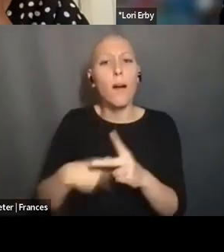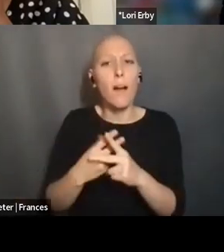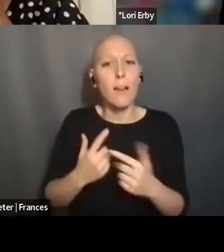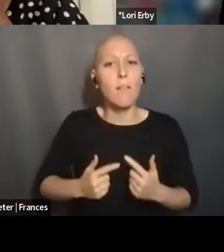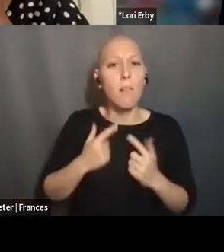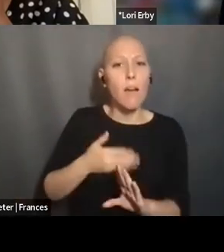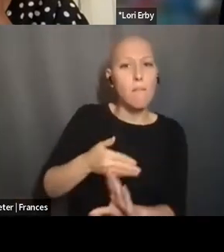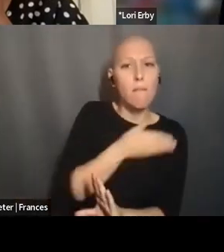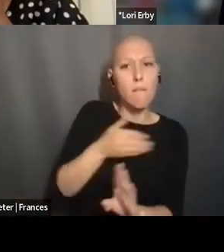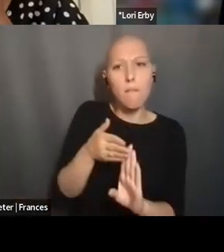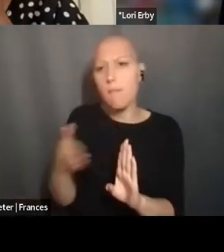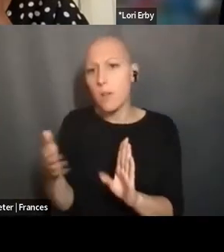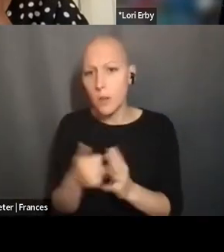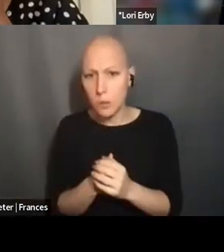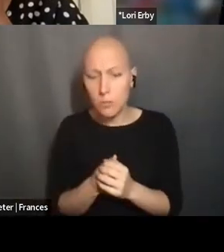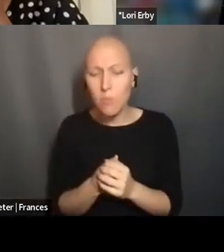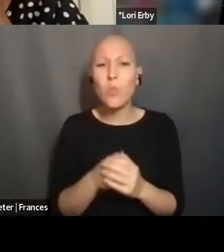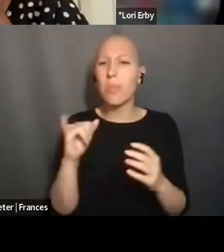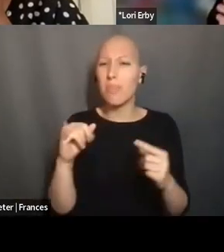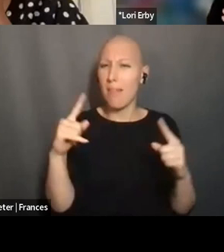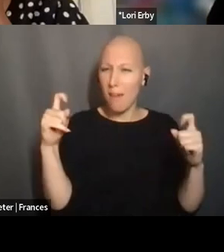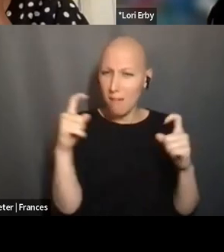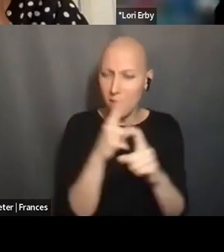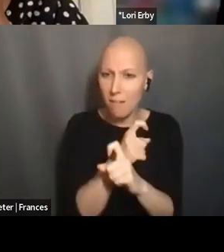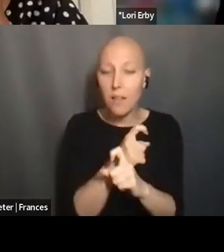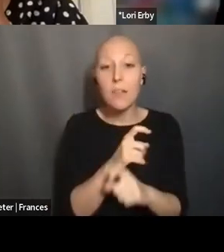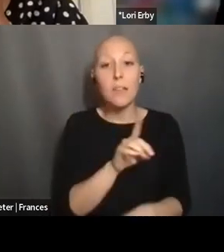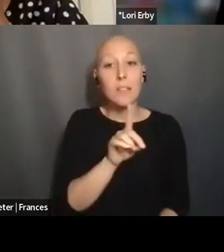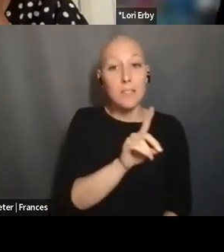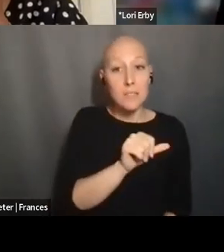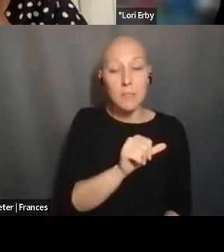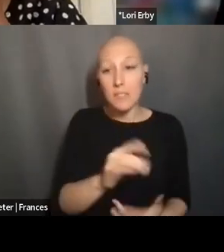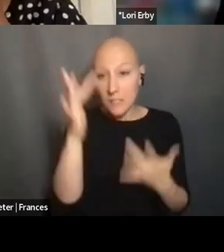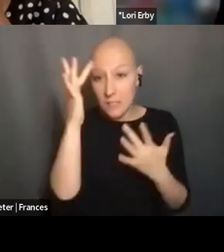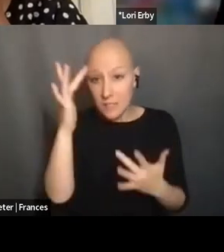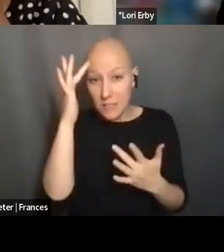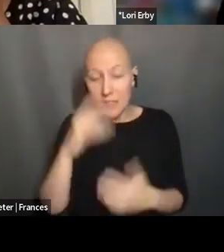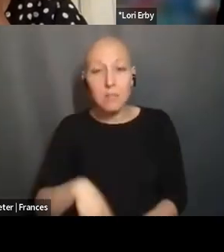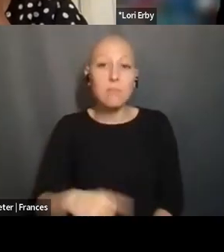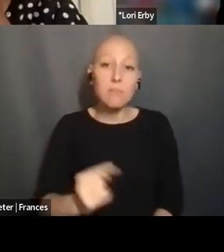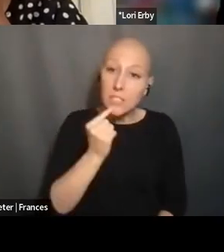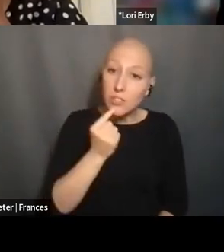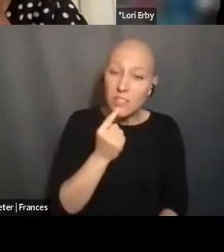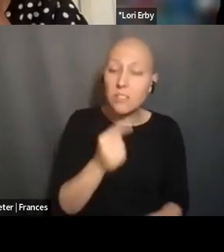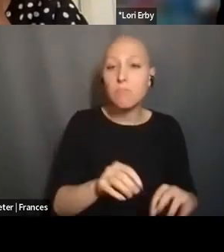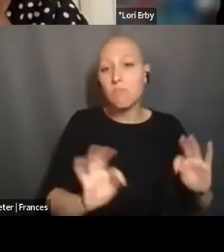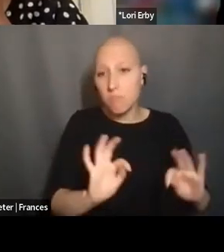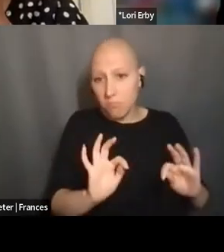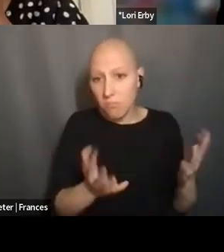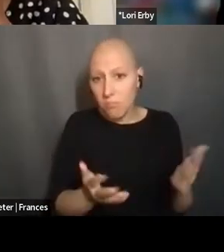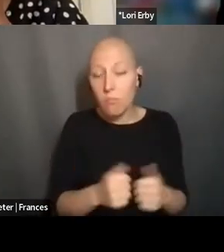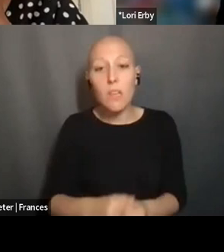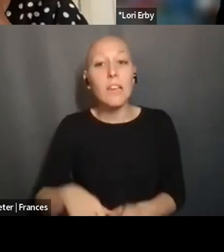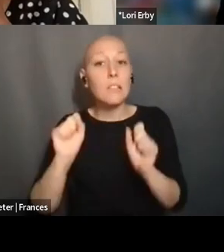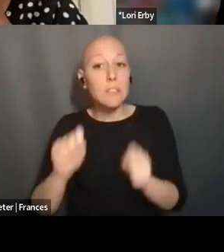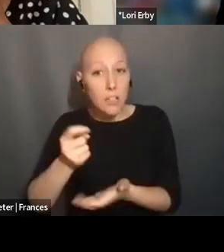disentangling the conceptual mess of disability, disease, serious, not serious, treatable, not